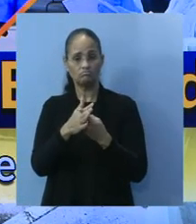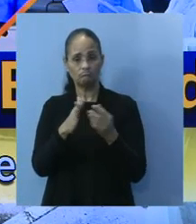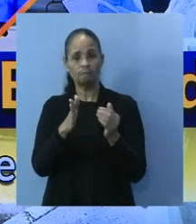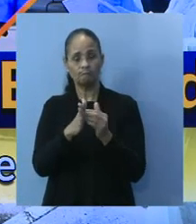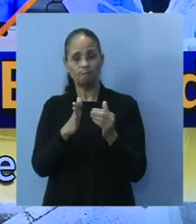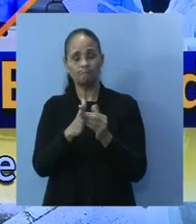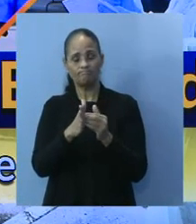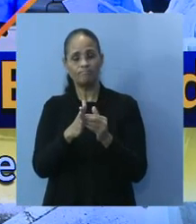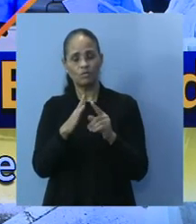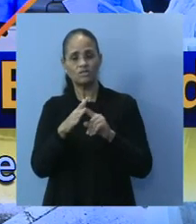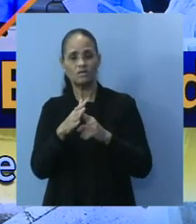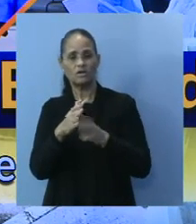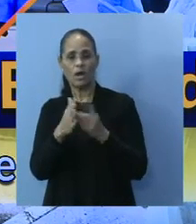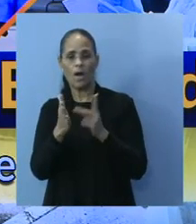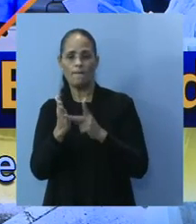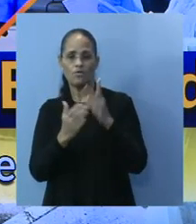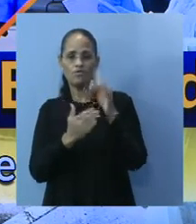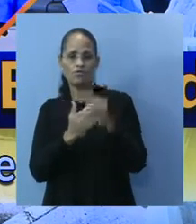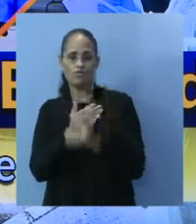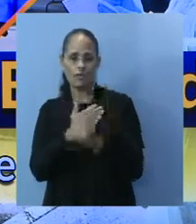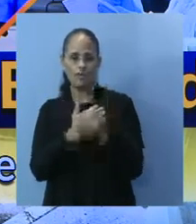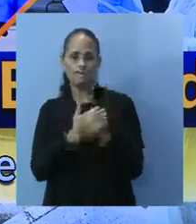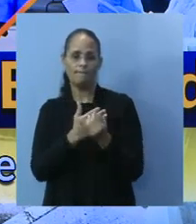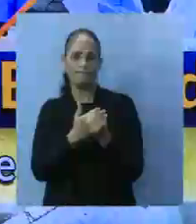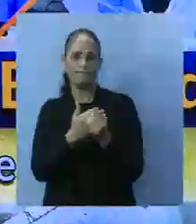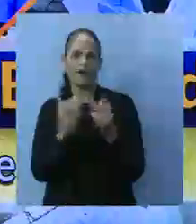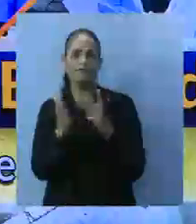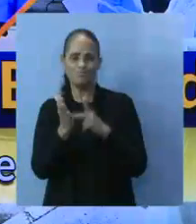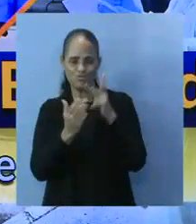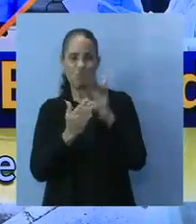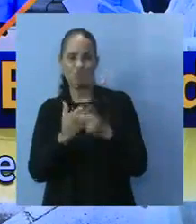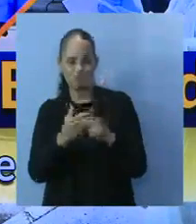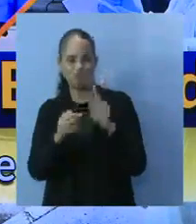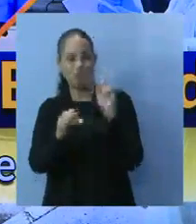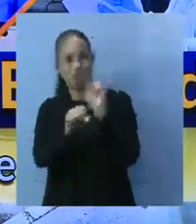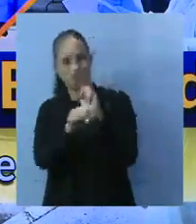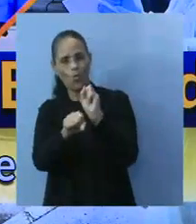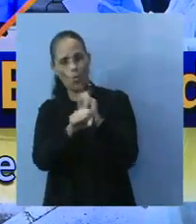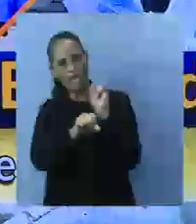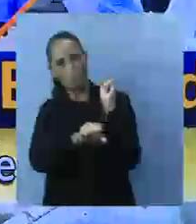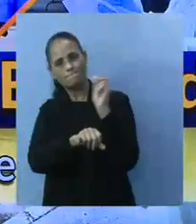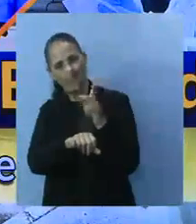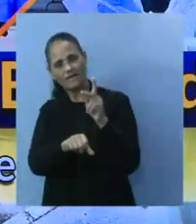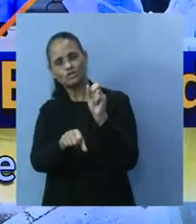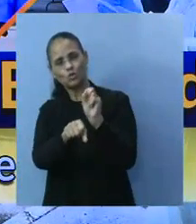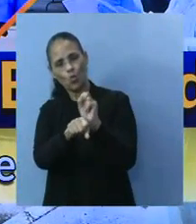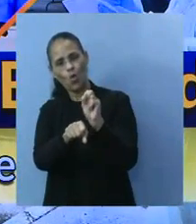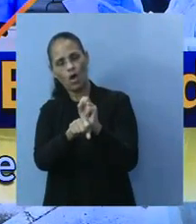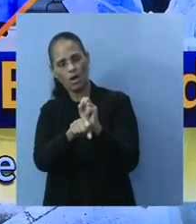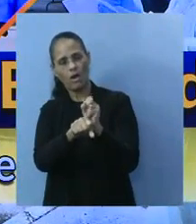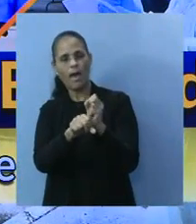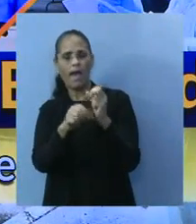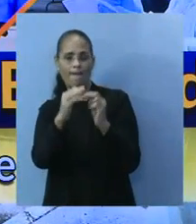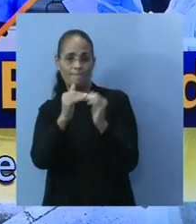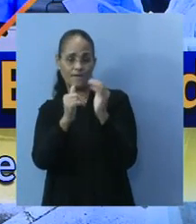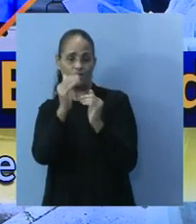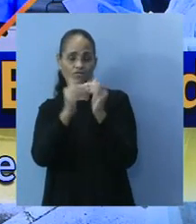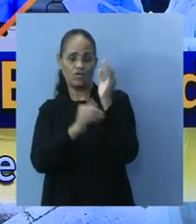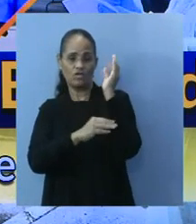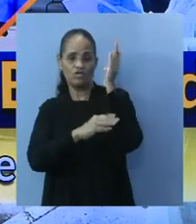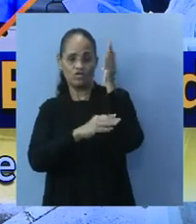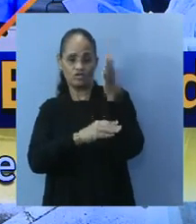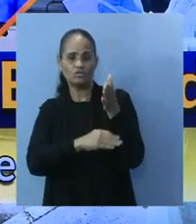are implementing a program to help boost our economy, to get Bermudans back to work, and to rebuild for the future. There is much